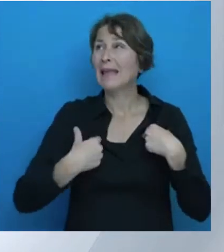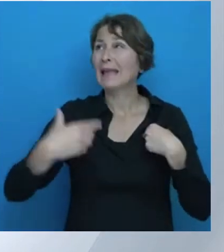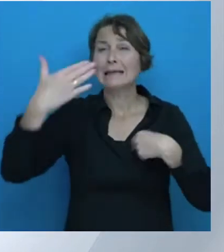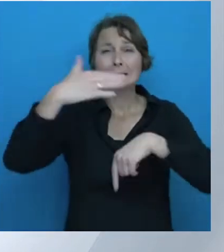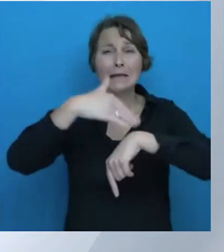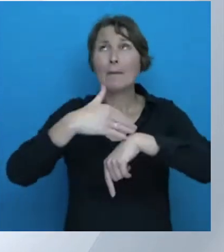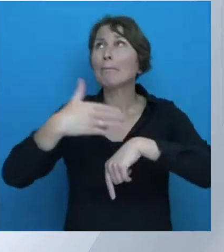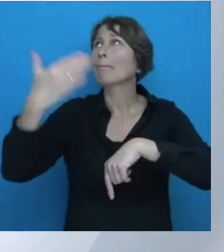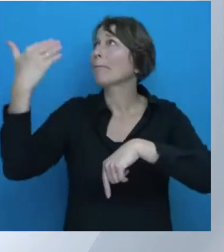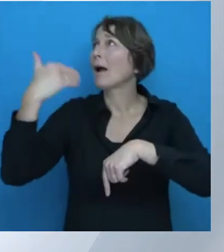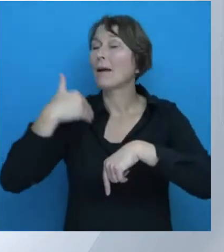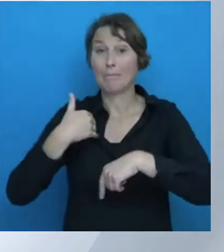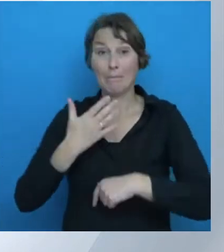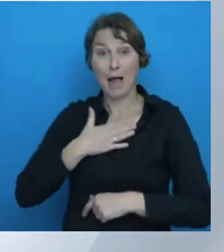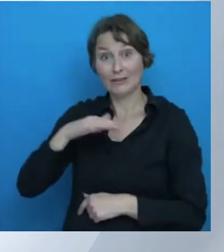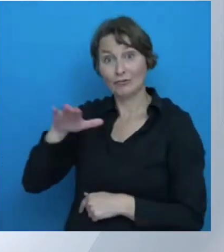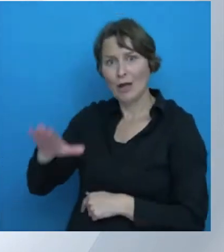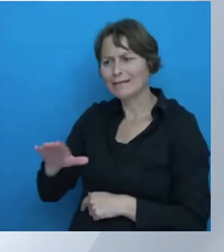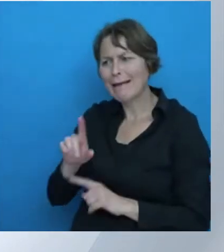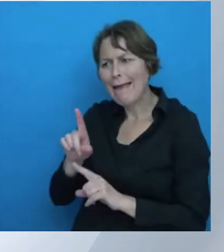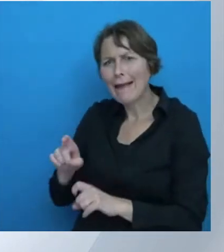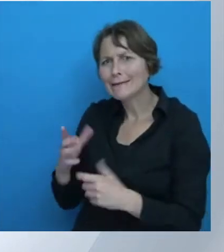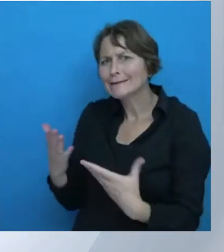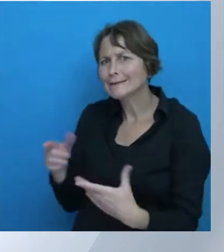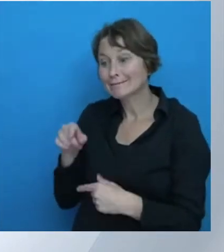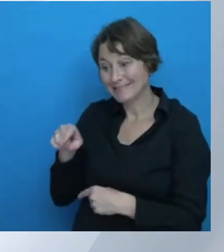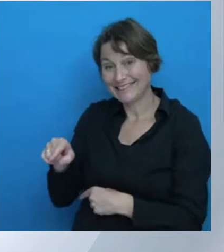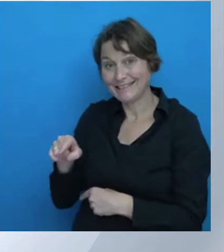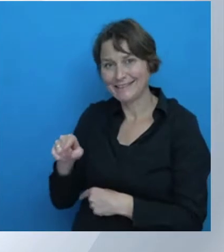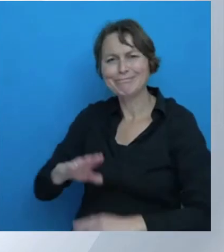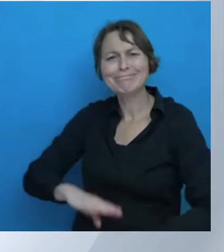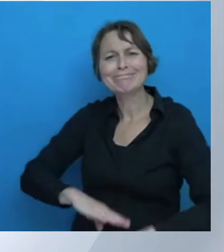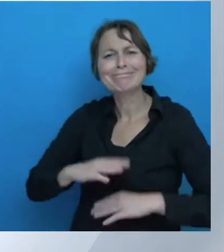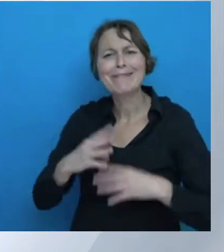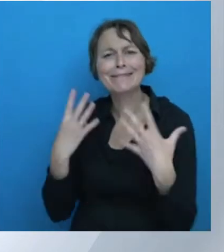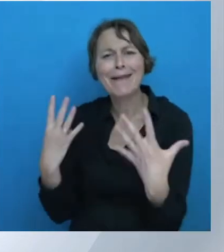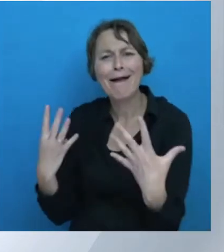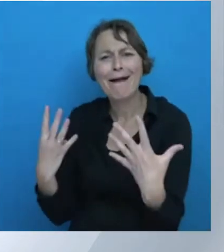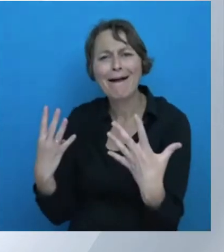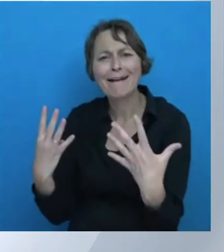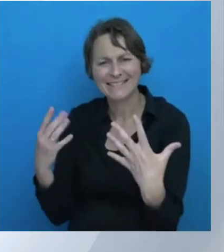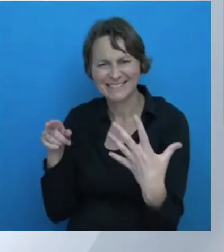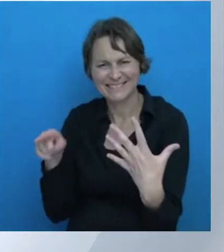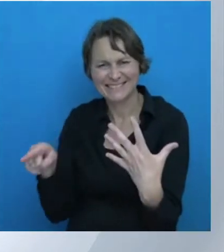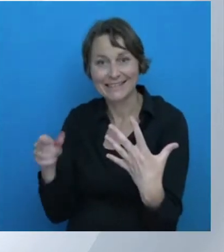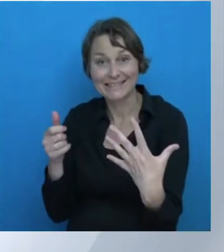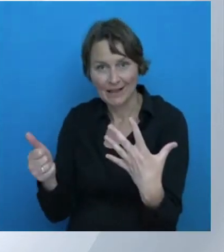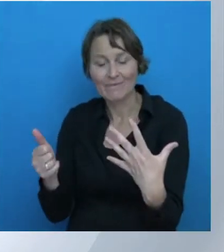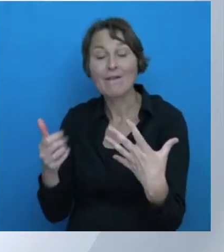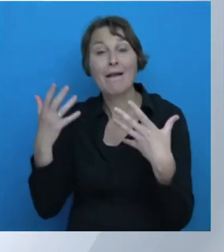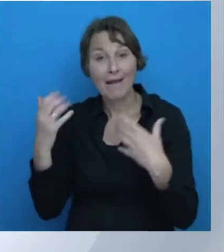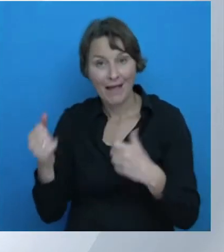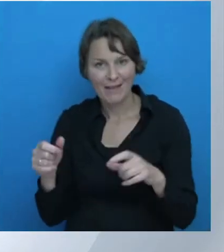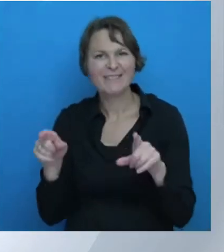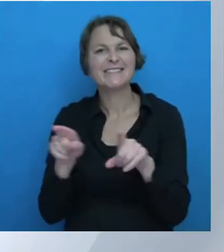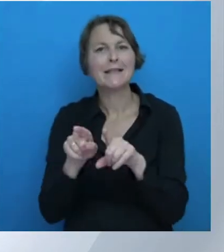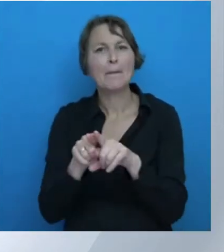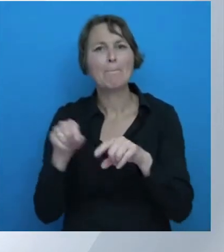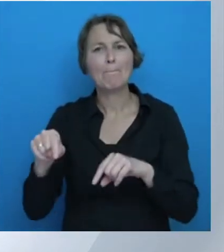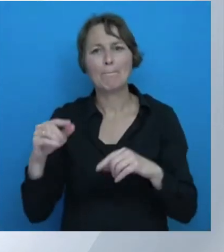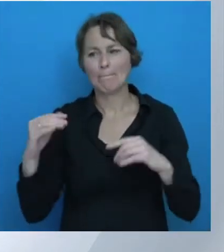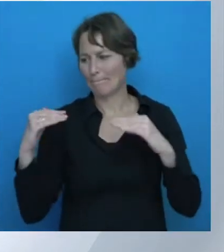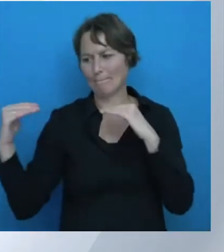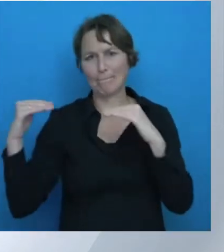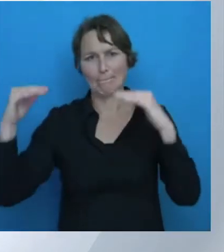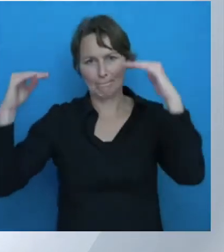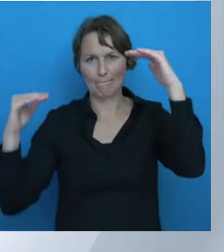asked my child, who's also, he's 9 and he's also got achondroplasia, dwarfism. I said, when do you feel disabled?